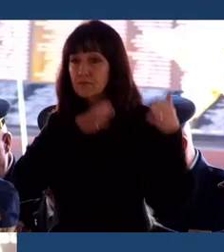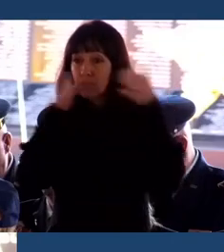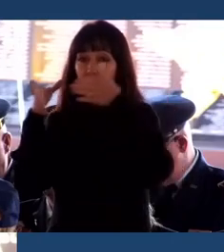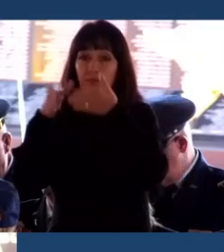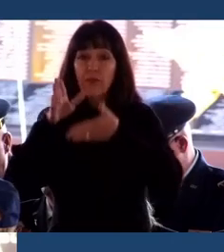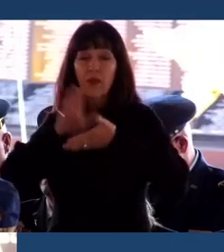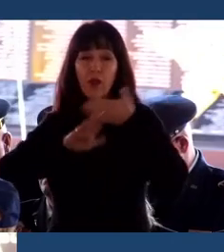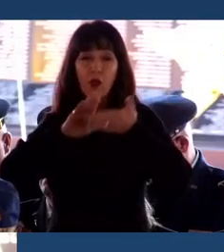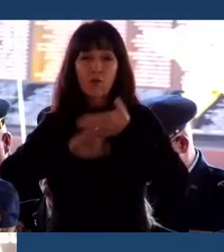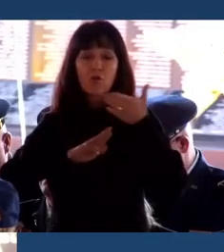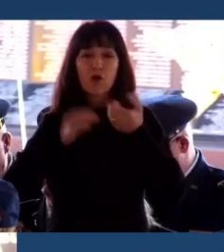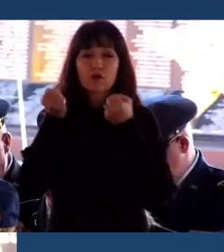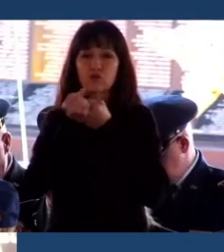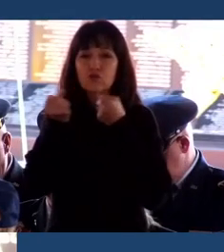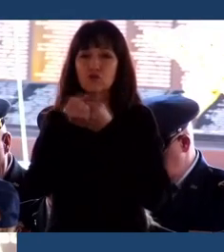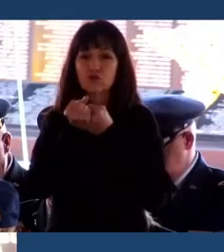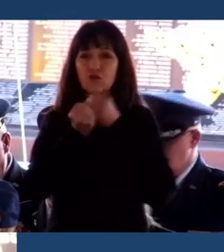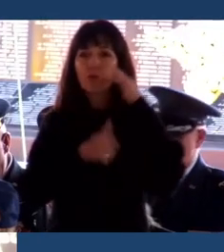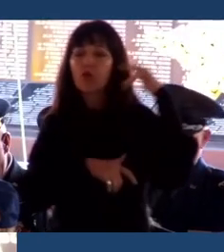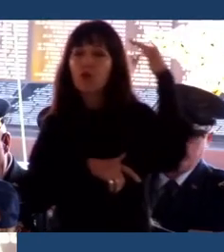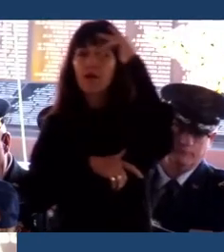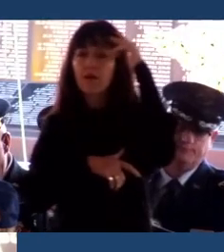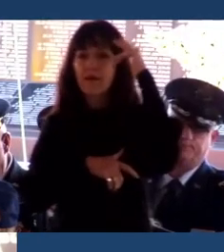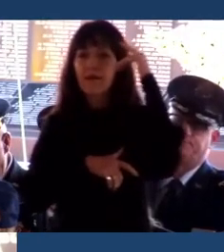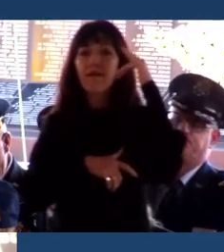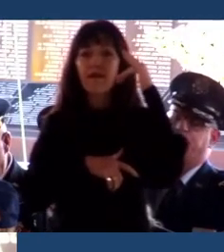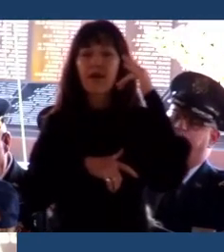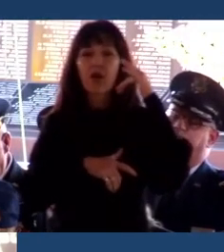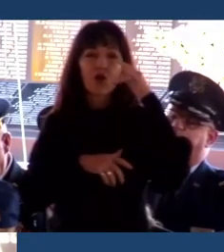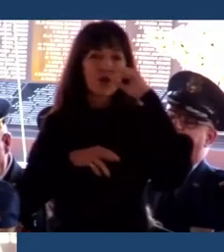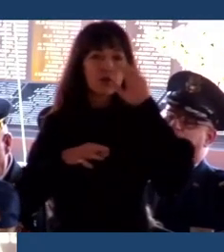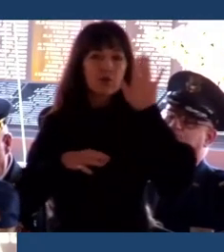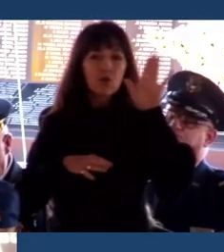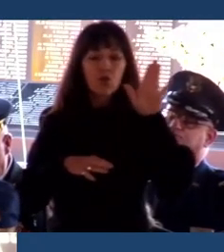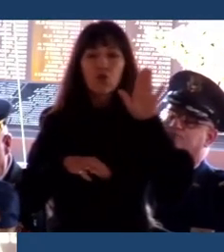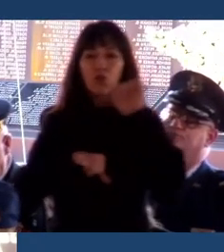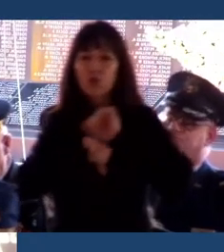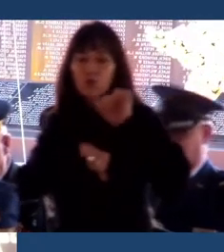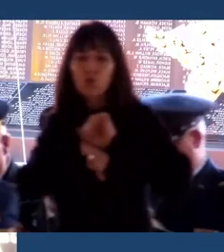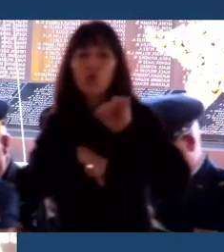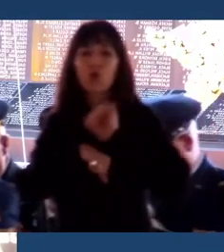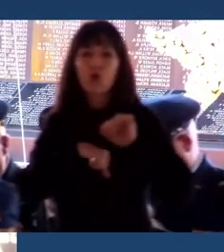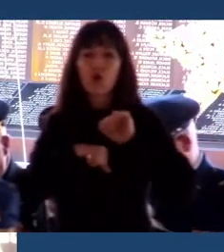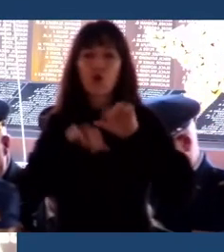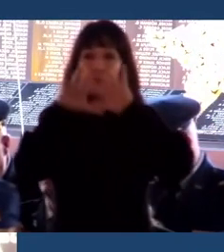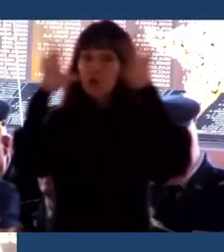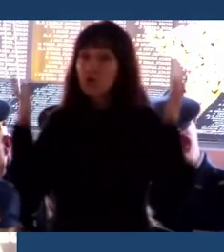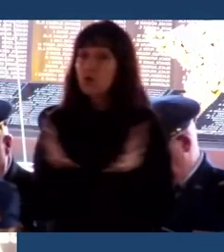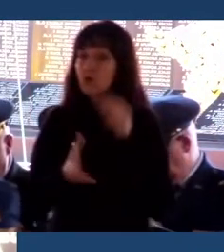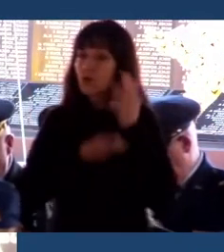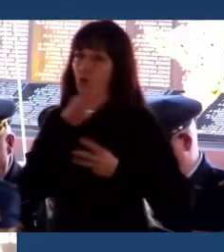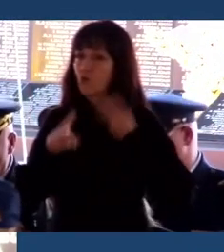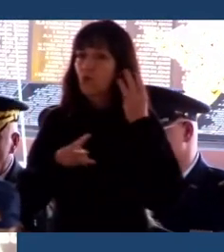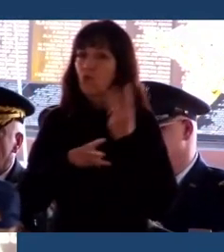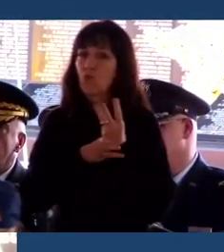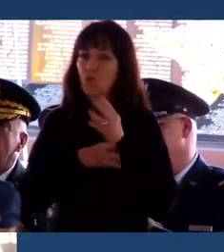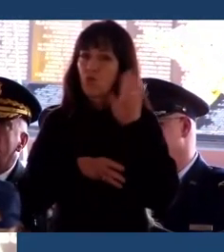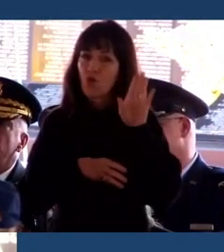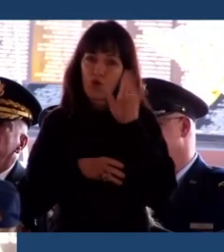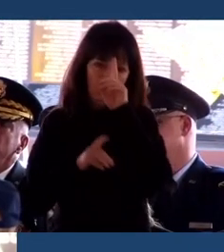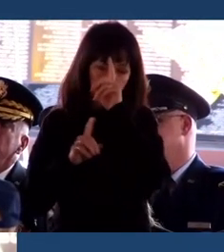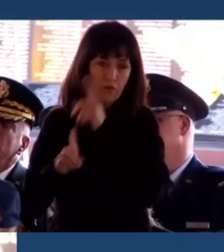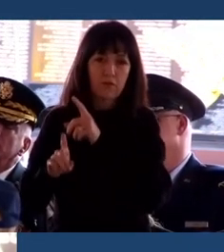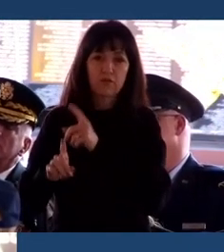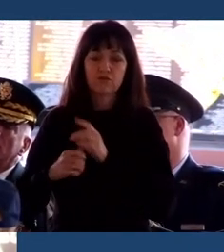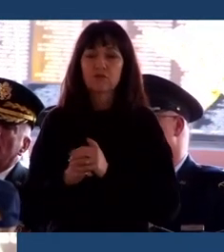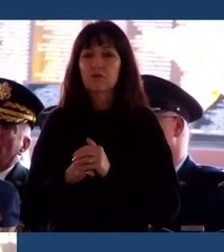operations at Travis Support Air Mobility Command, global mission. One of the more memorable operations